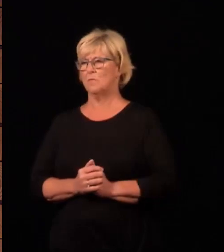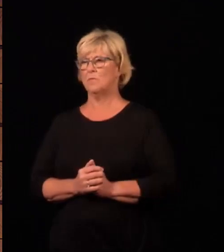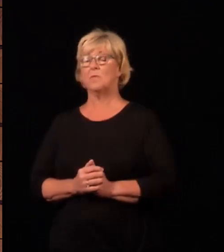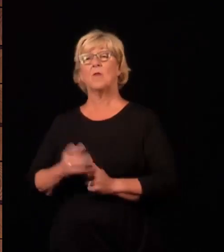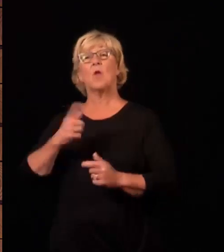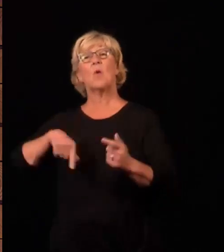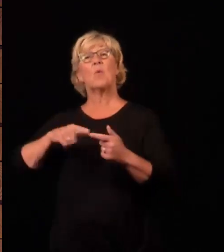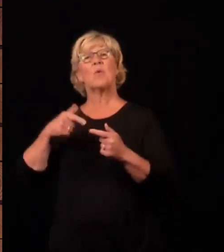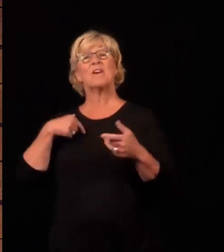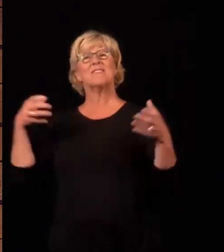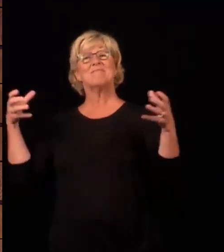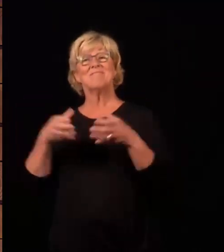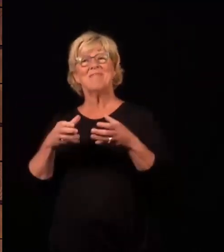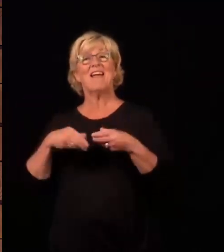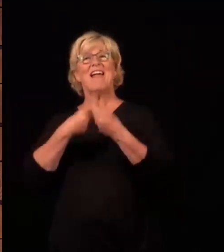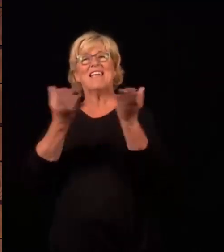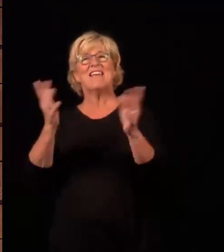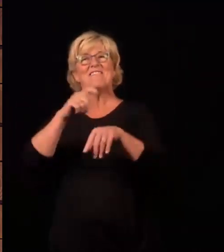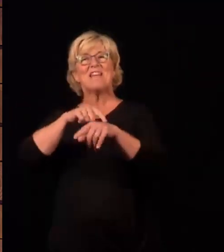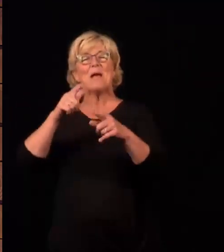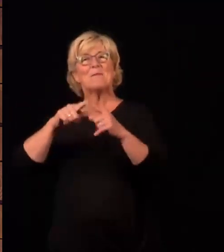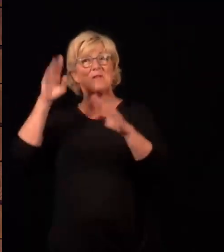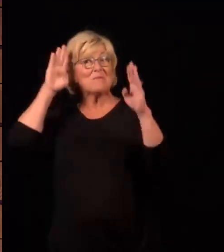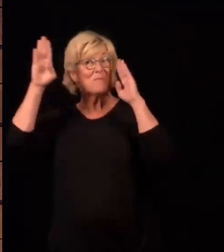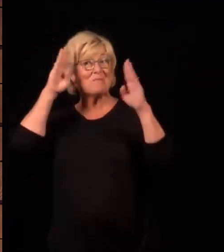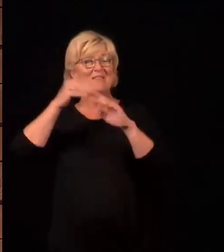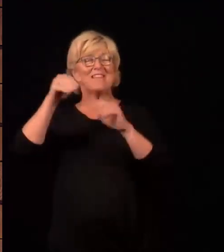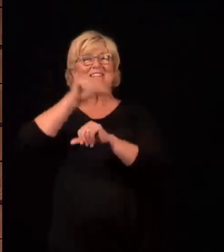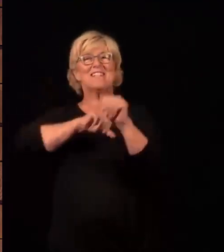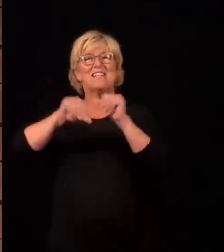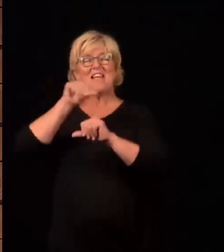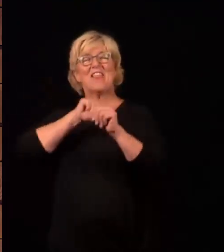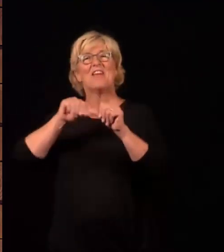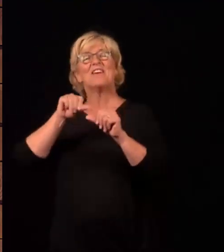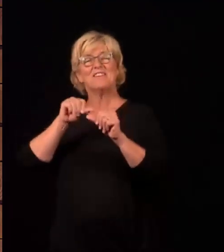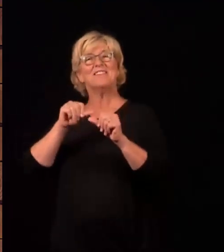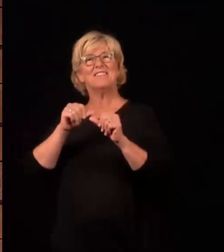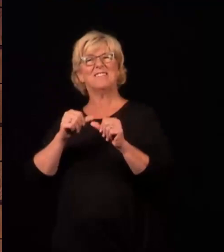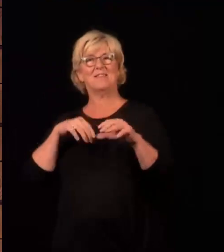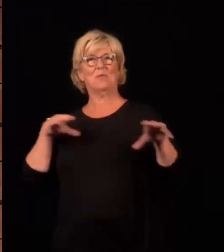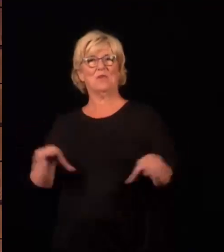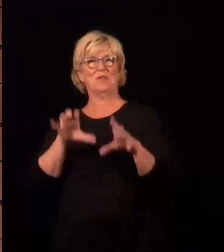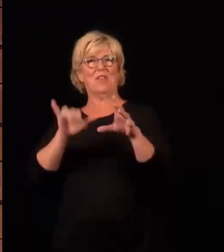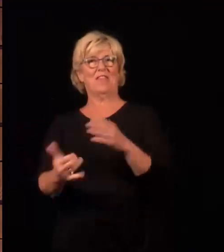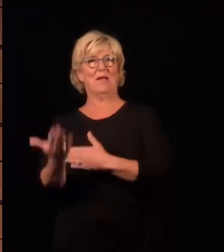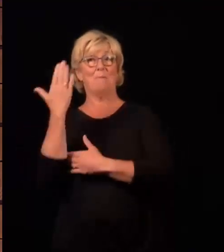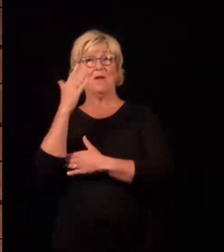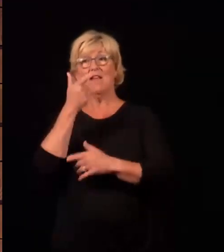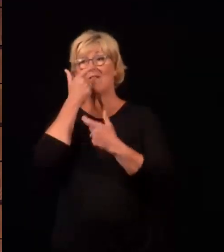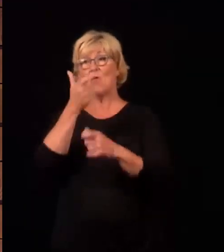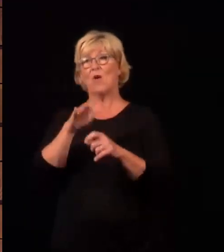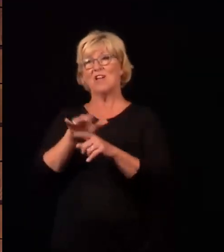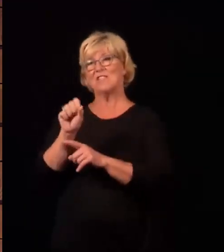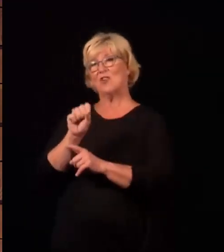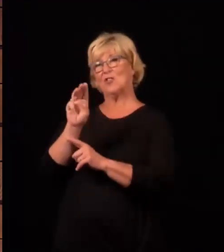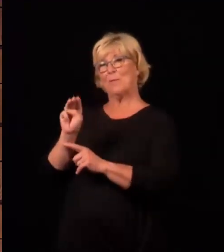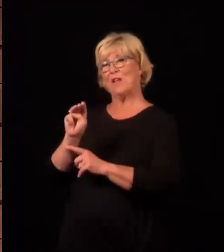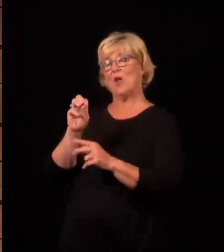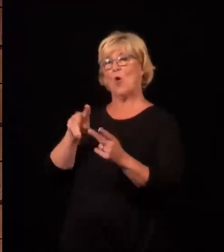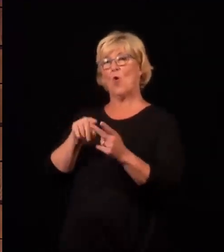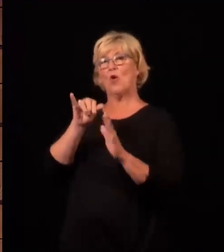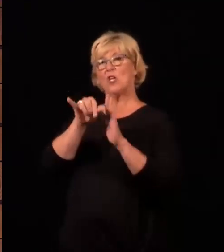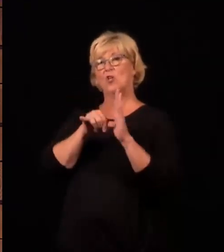Whenever we're together, I give you some time to greet one another, and I'm going to do that again this morning. If you're watching on social media or